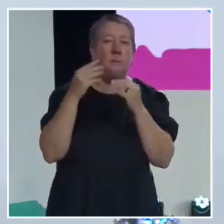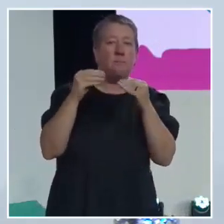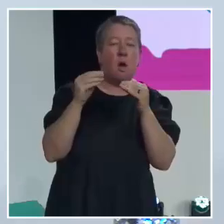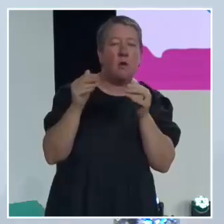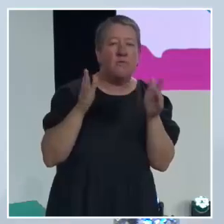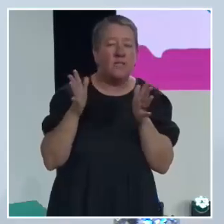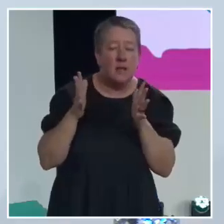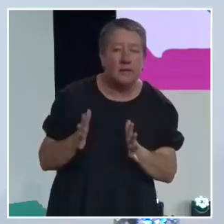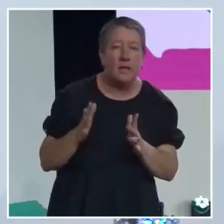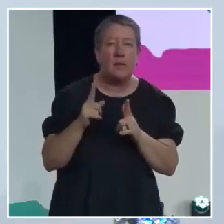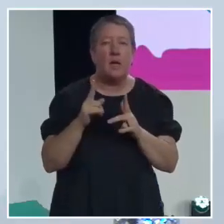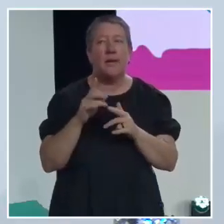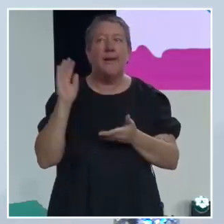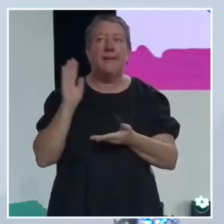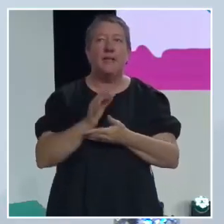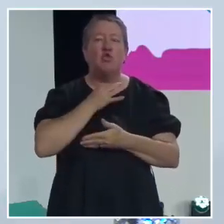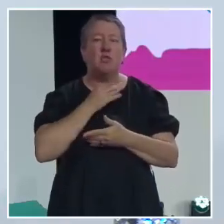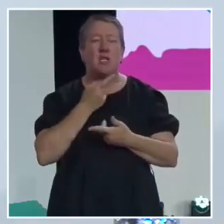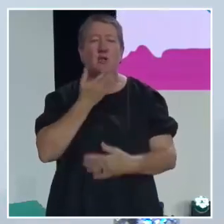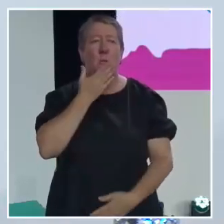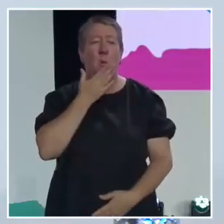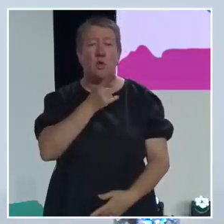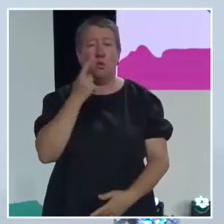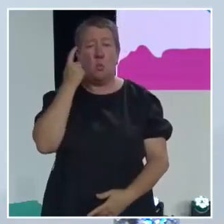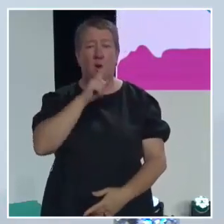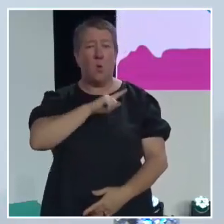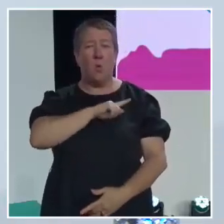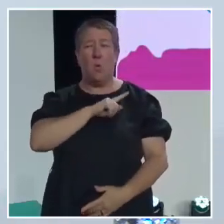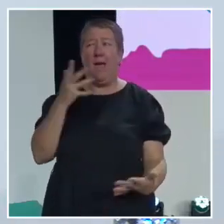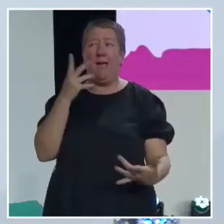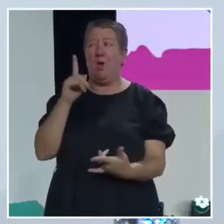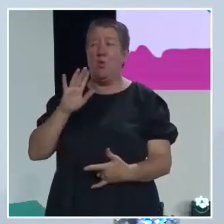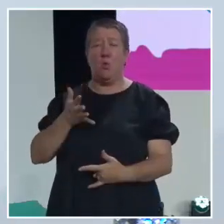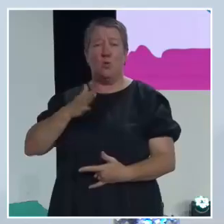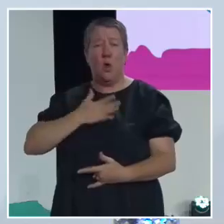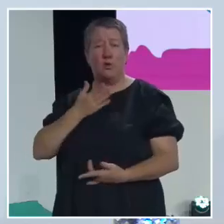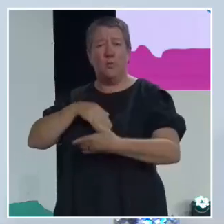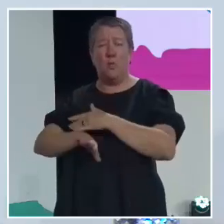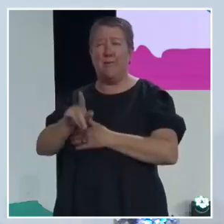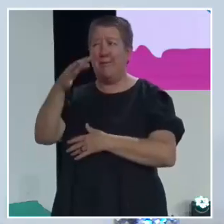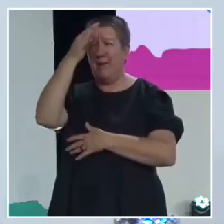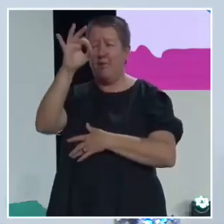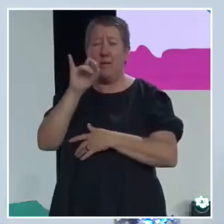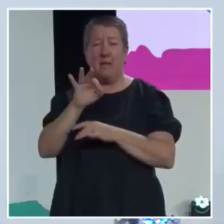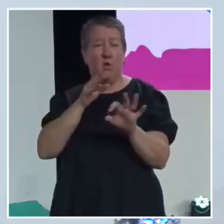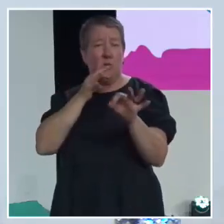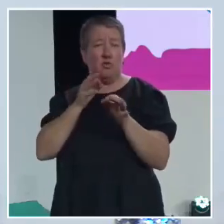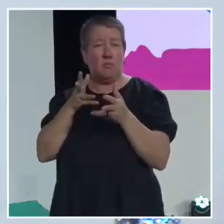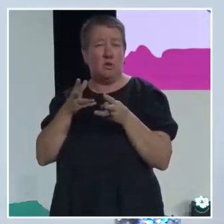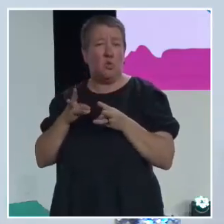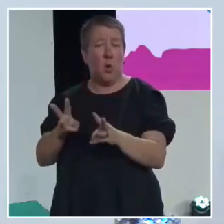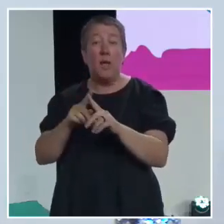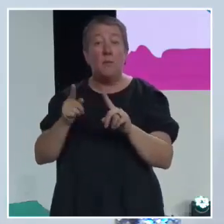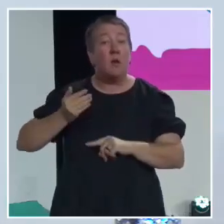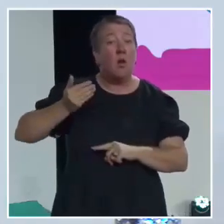a de-risker. It is so boring, you really wonder why anyone would even enter the civil service being described that way. And yet people do enter, and they're